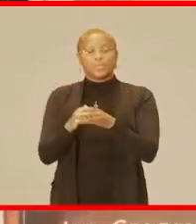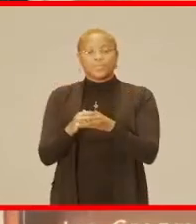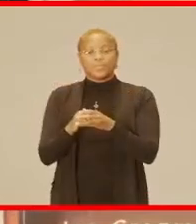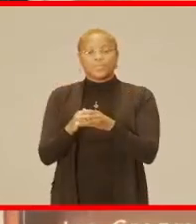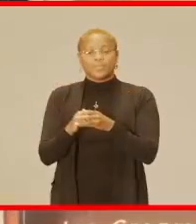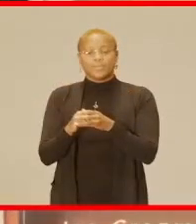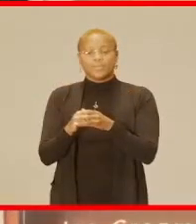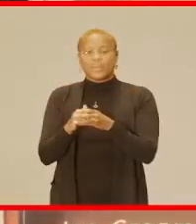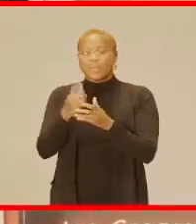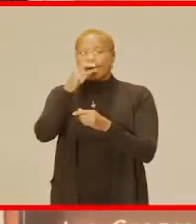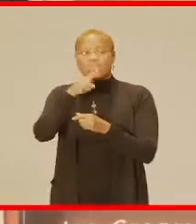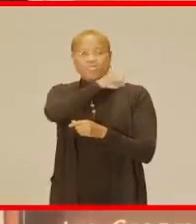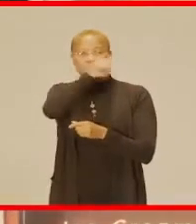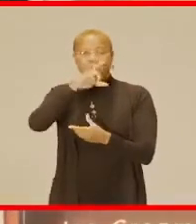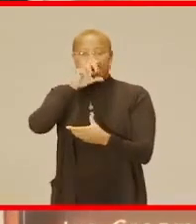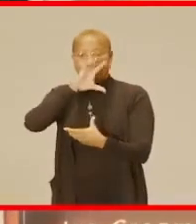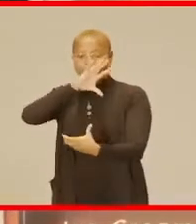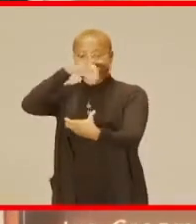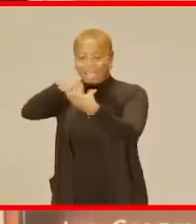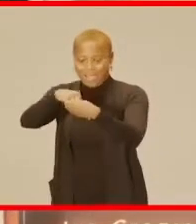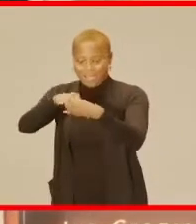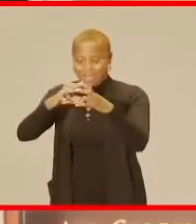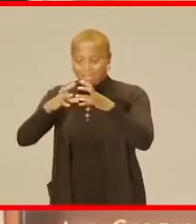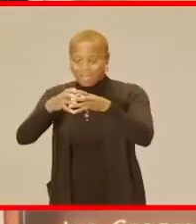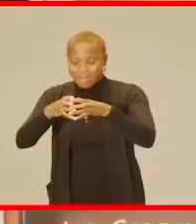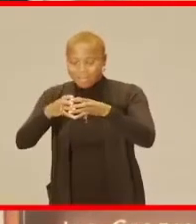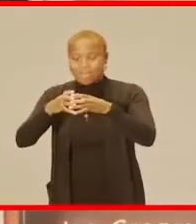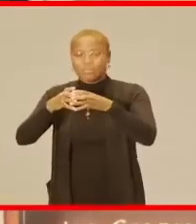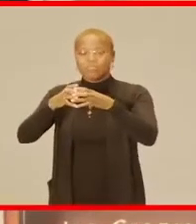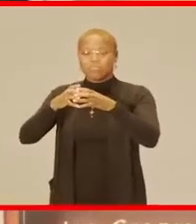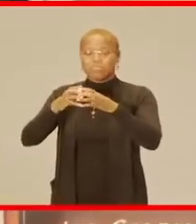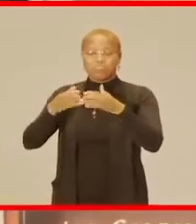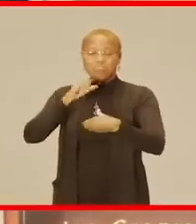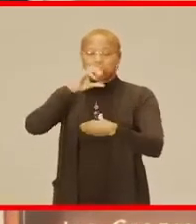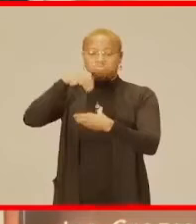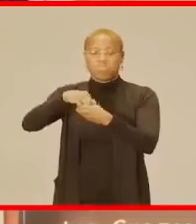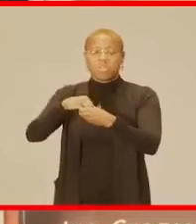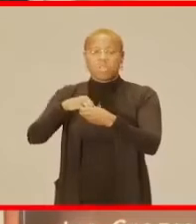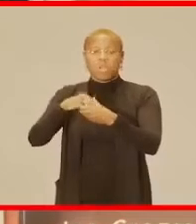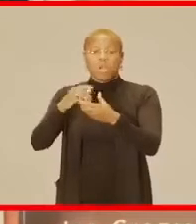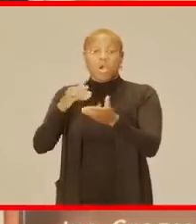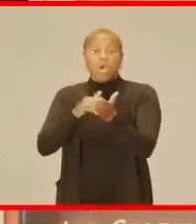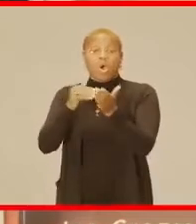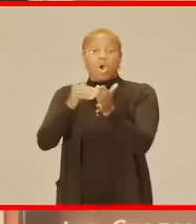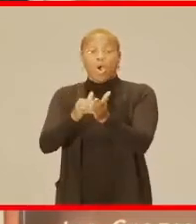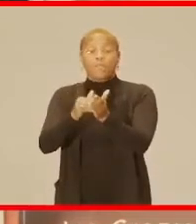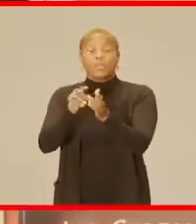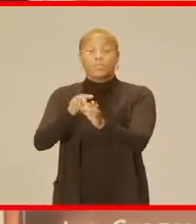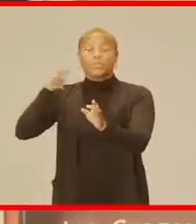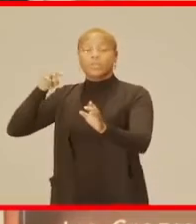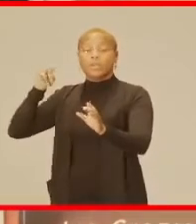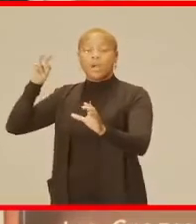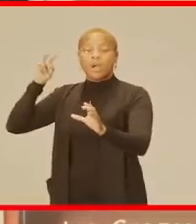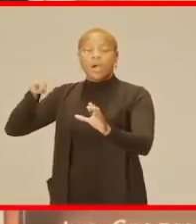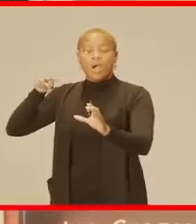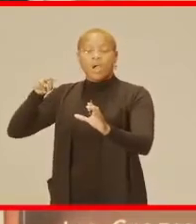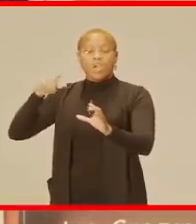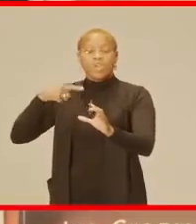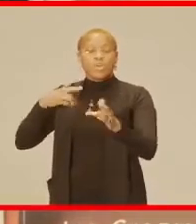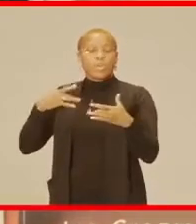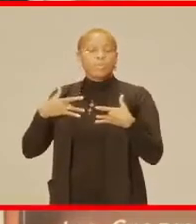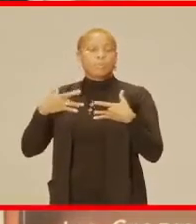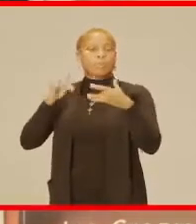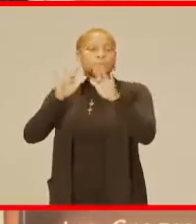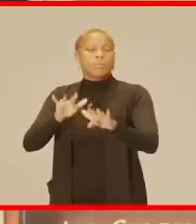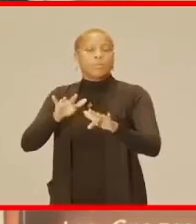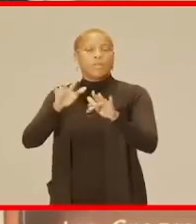As you are not part of those worlds, you are often more able to sympathize with the underdogs